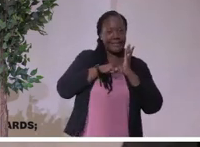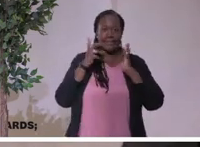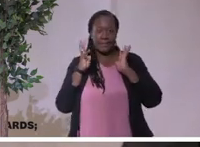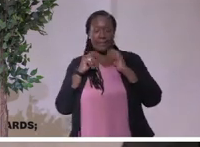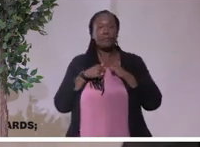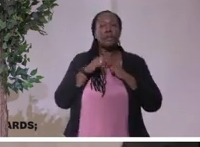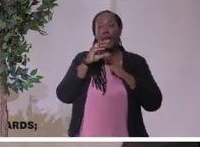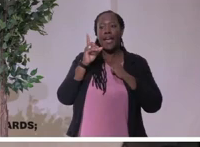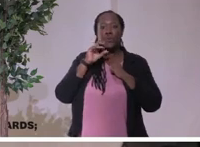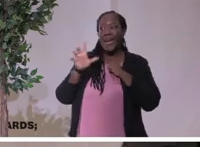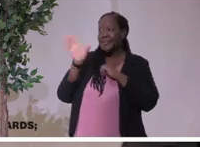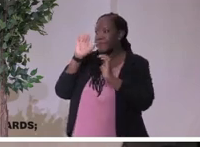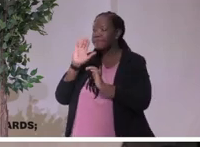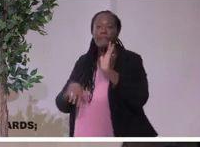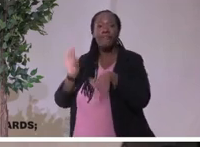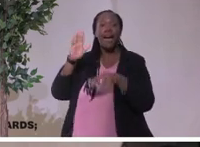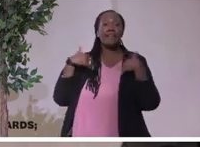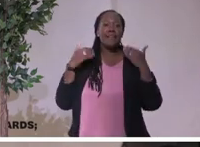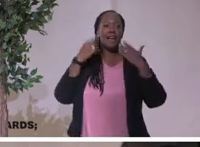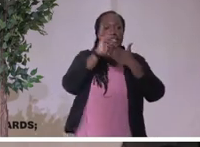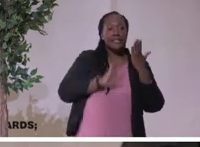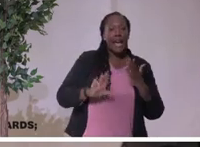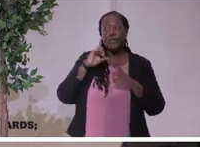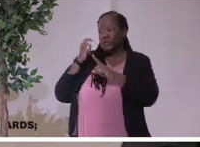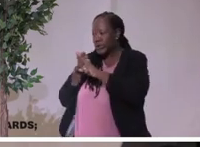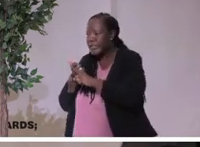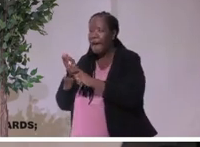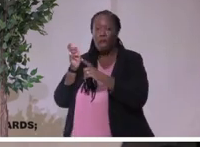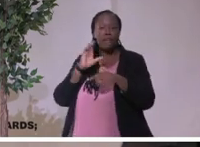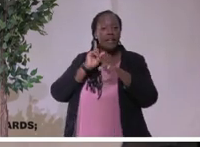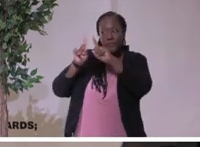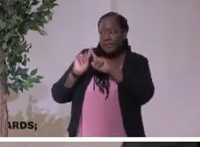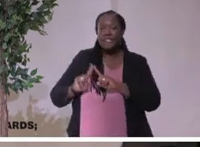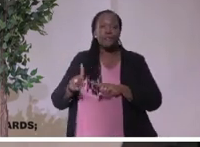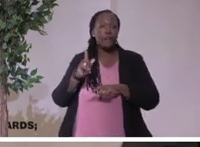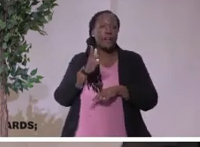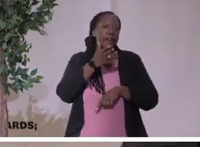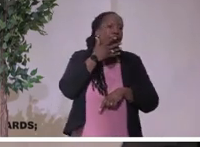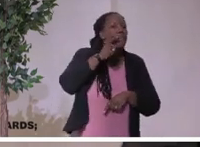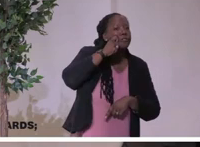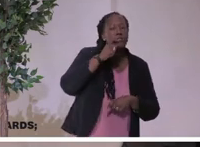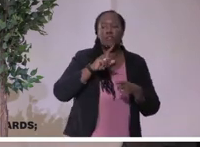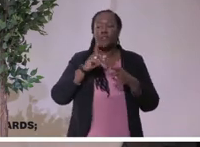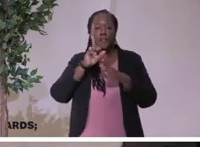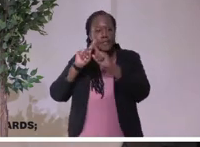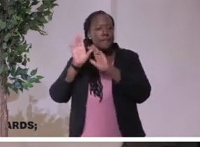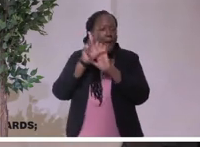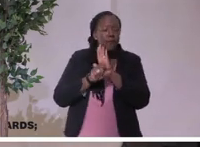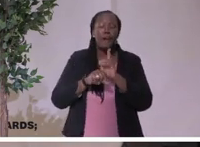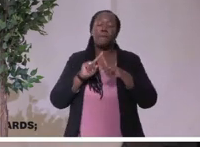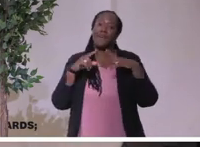to find young designers on our own and of all different colors, ethnicities, everything. So